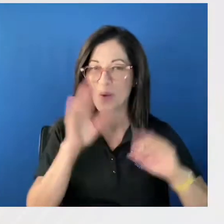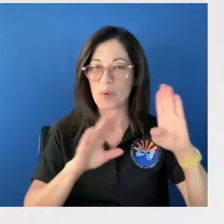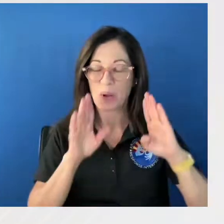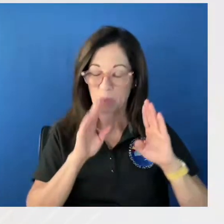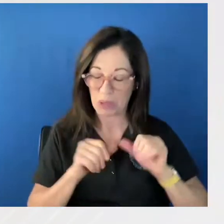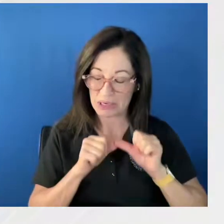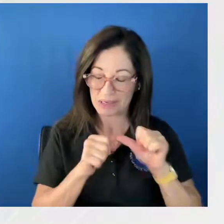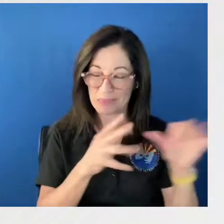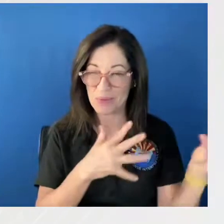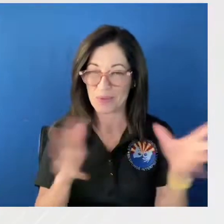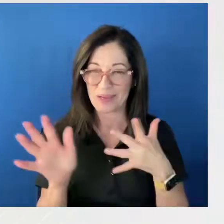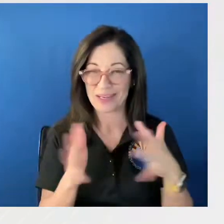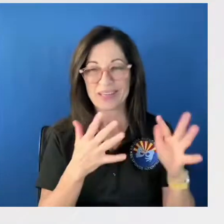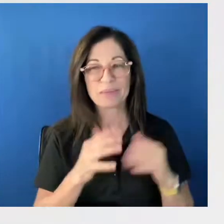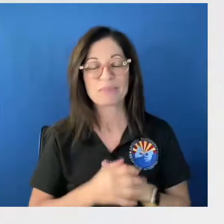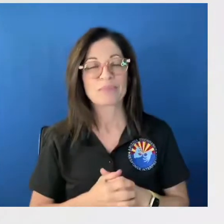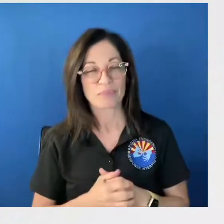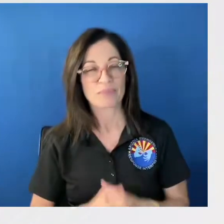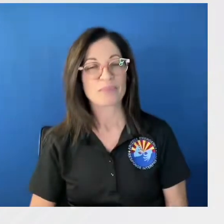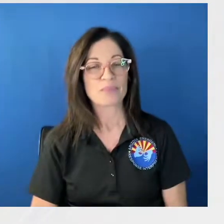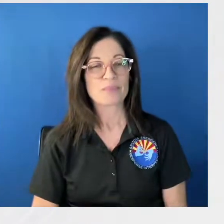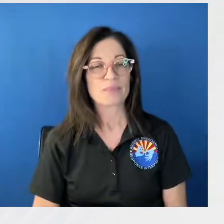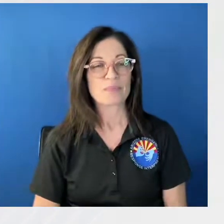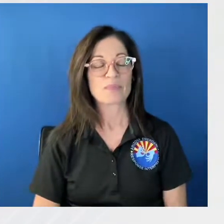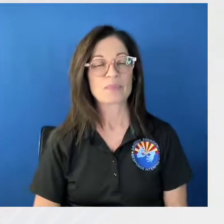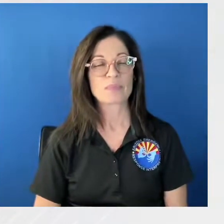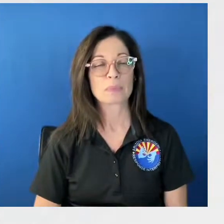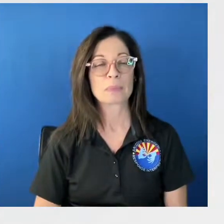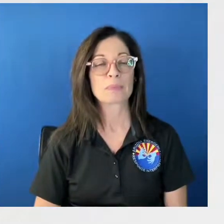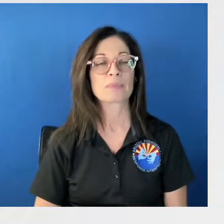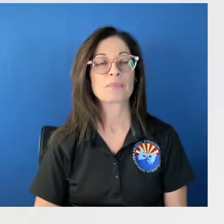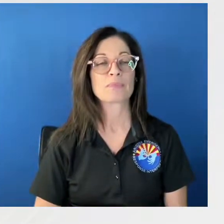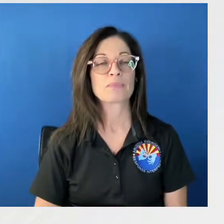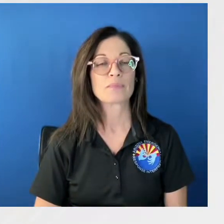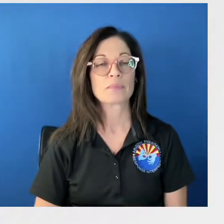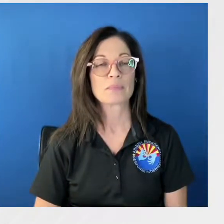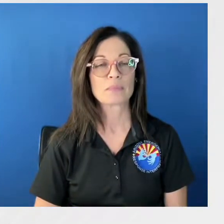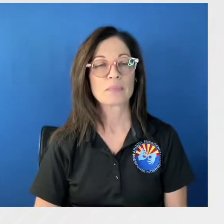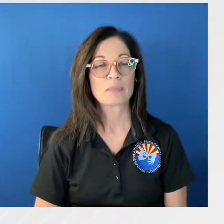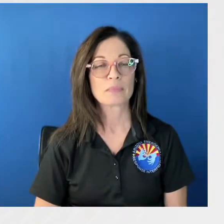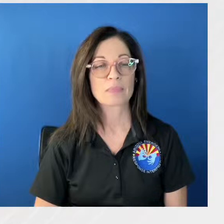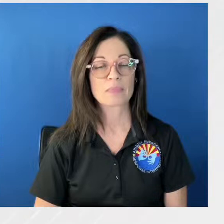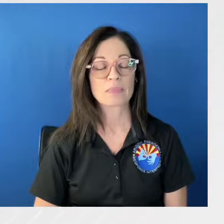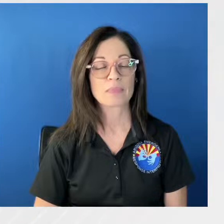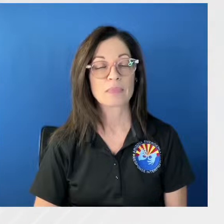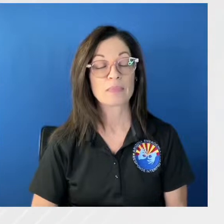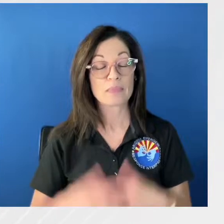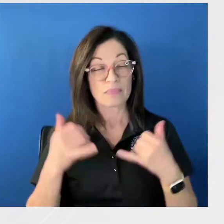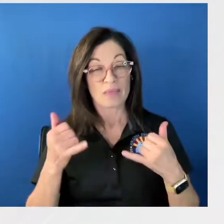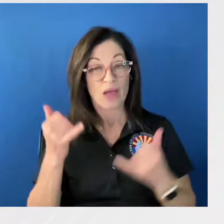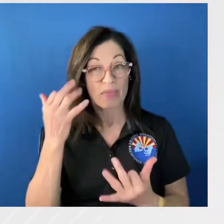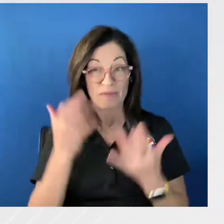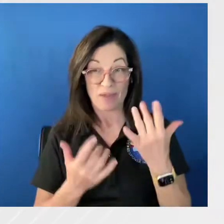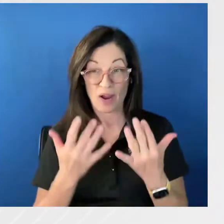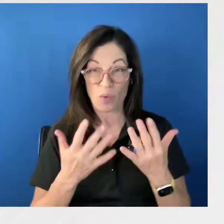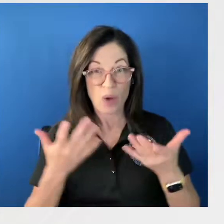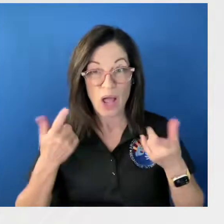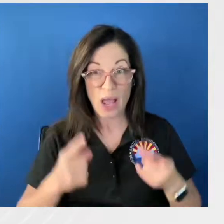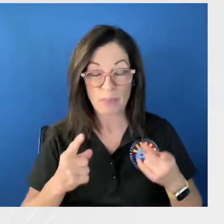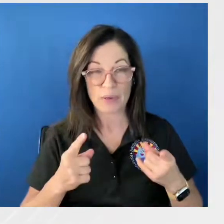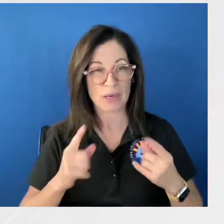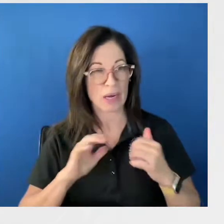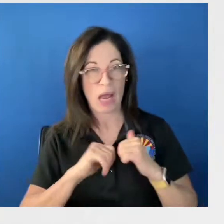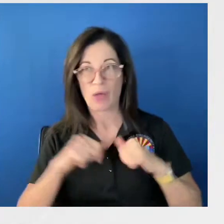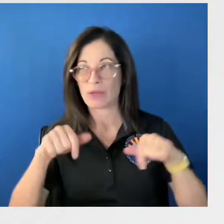So that's kind of what we're looking at. So now let's talk about the fire and what happened and how we got to this state. So as you guys